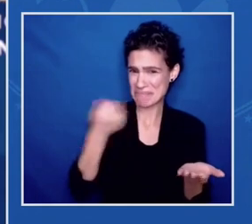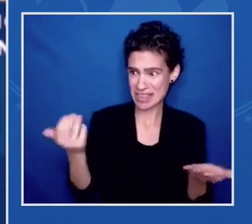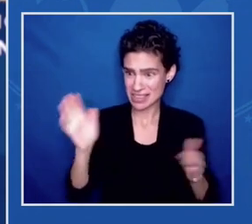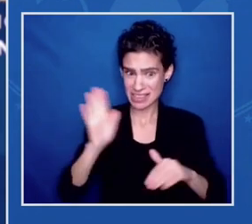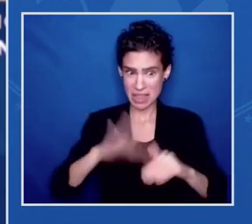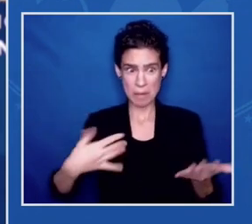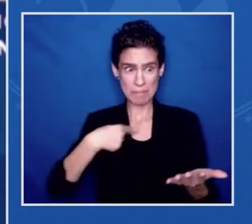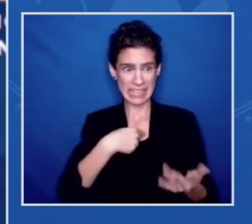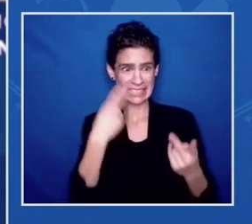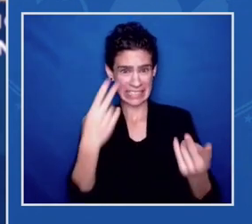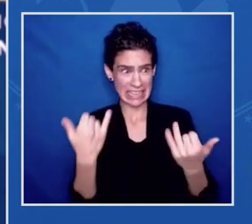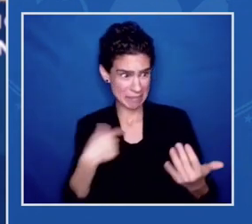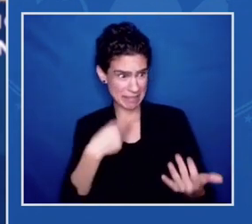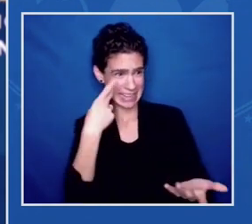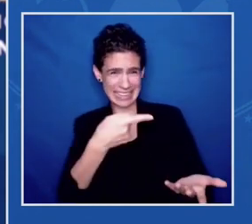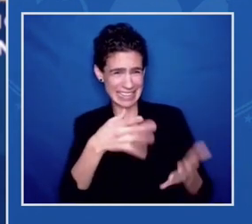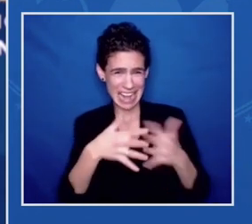today.